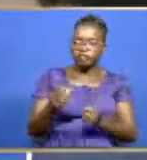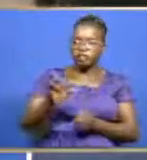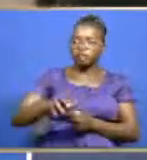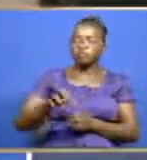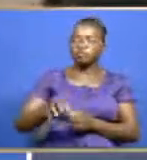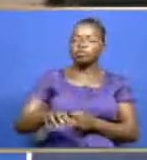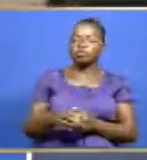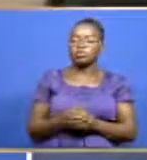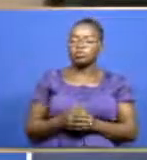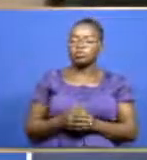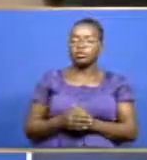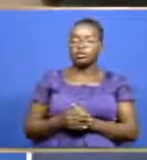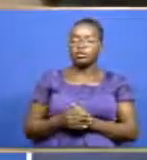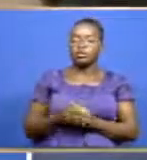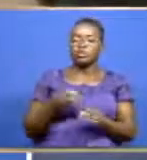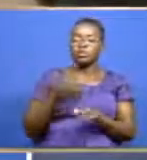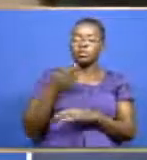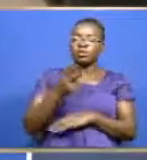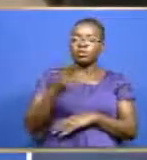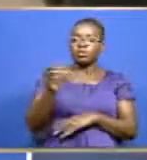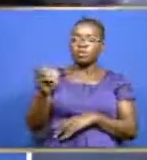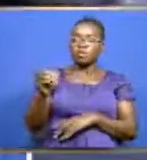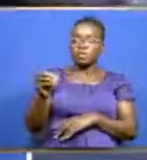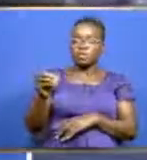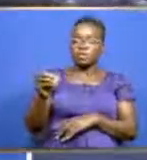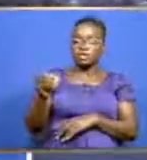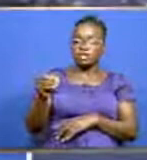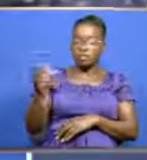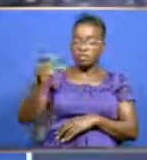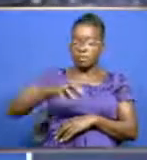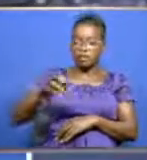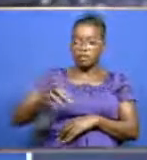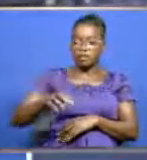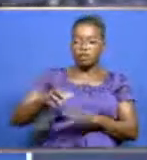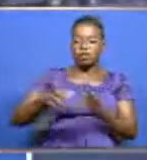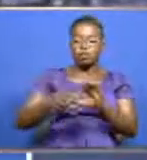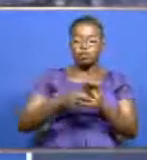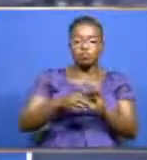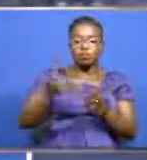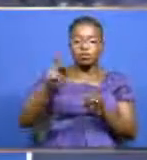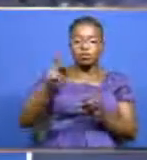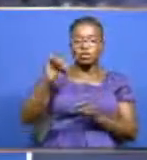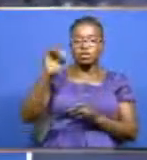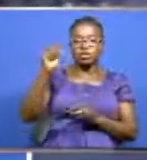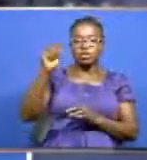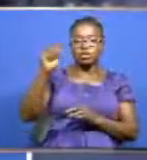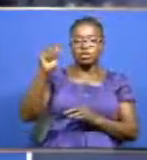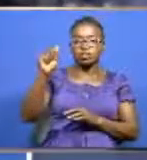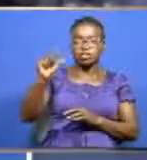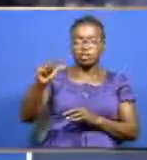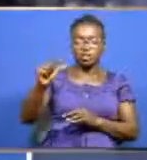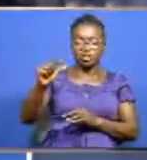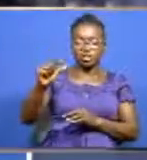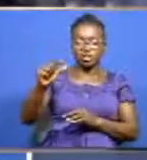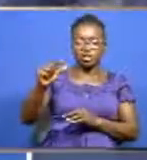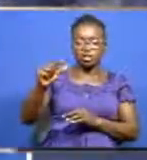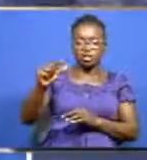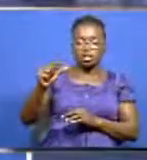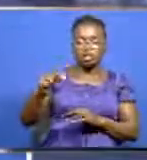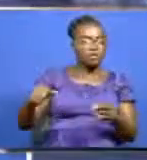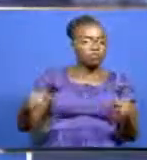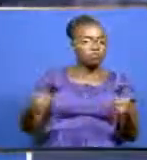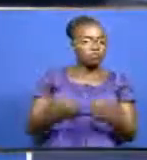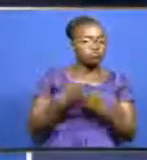Over 200 vehicles belonging to KISTAG SACCO have been removed from the Kenyan roads after one of them collided with a